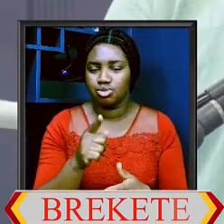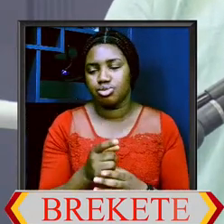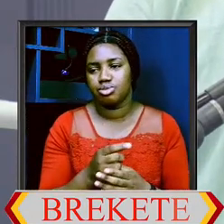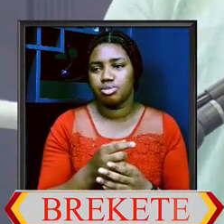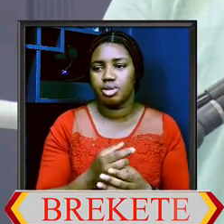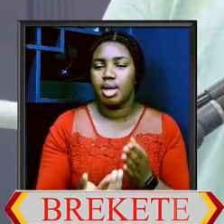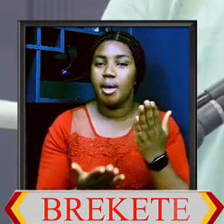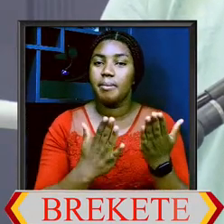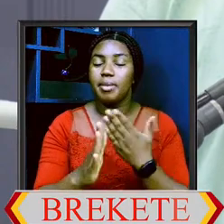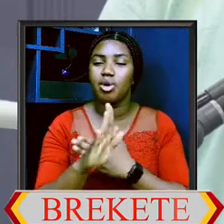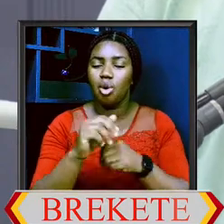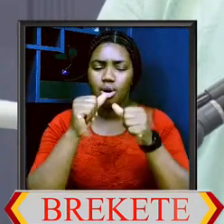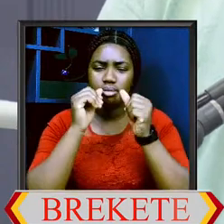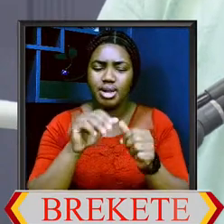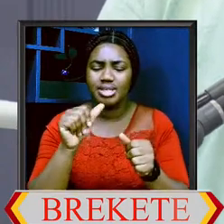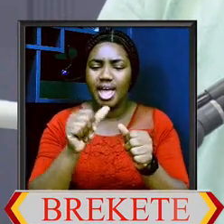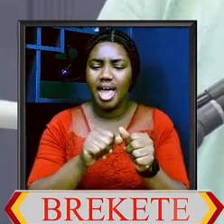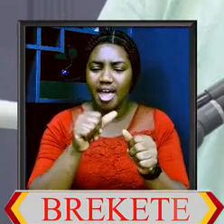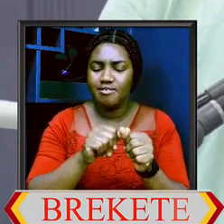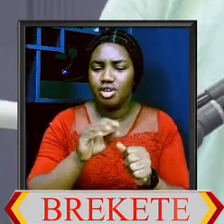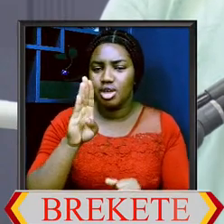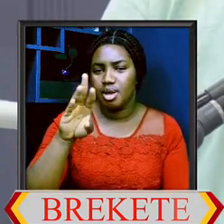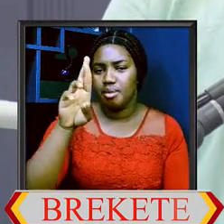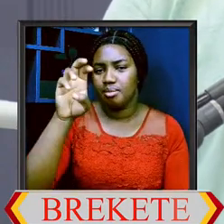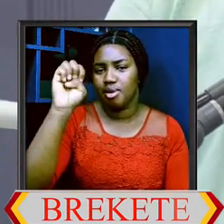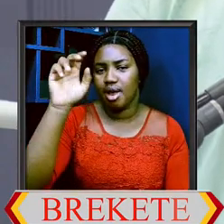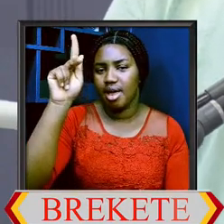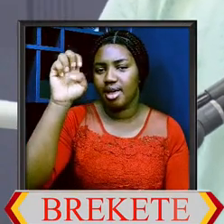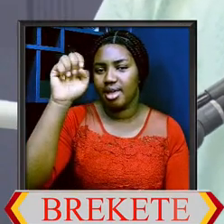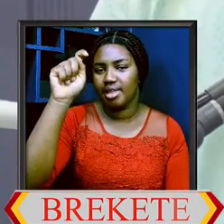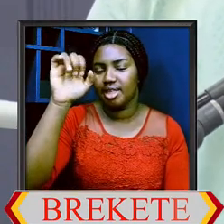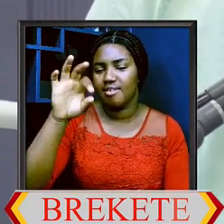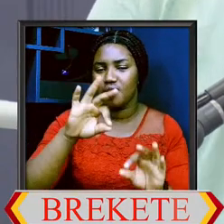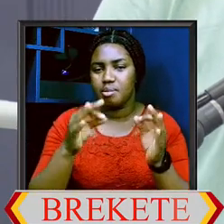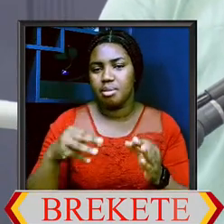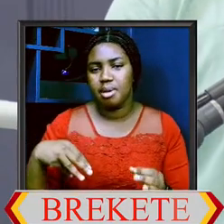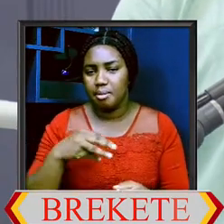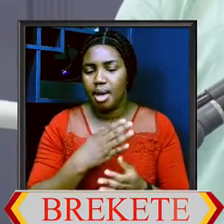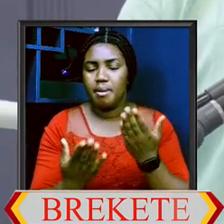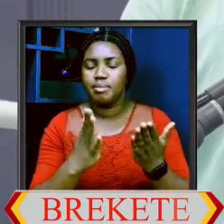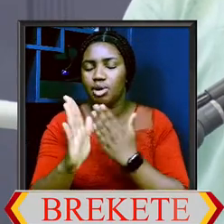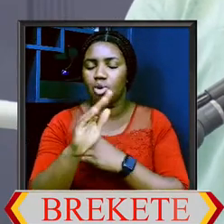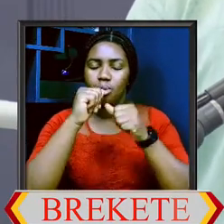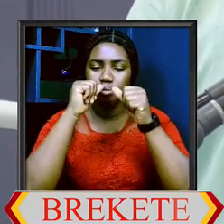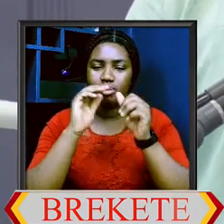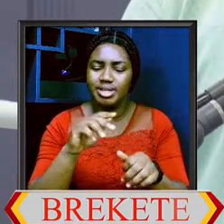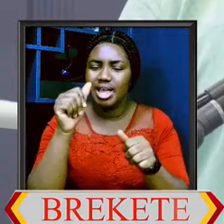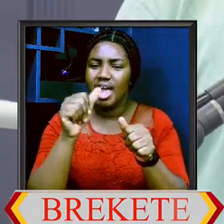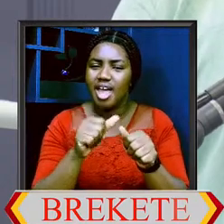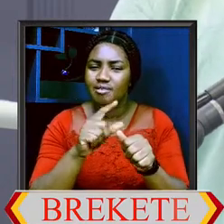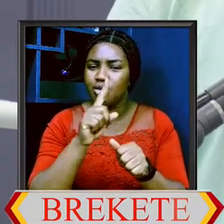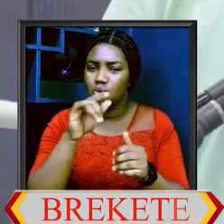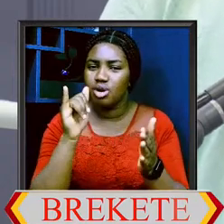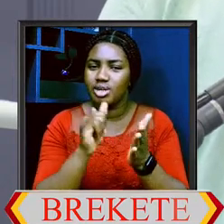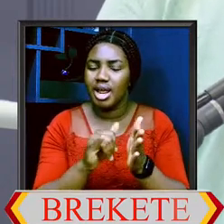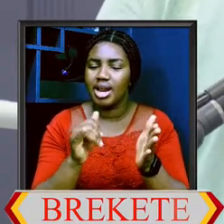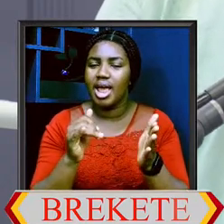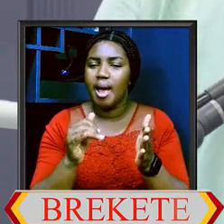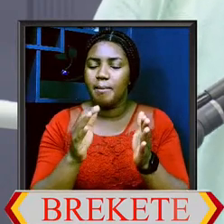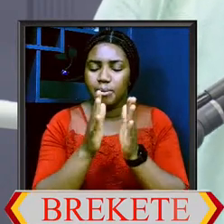sir may God bless every family member God bless everyone that for